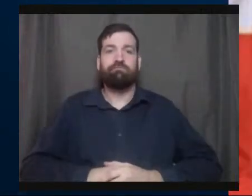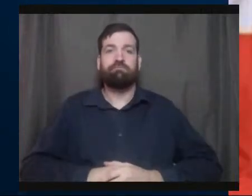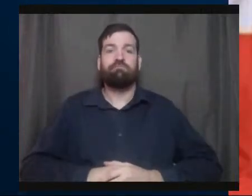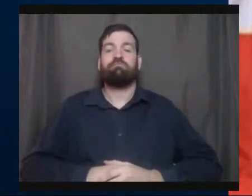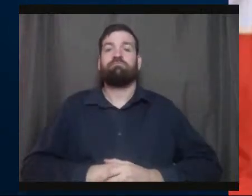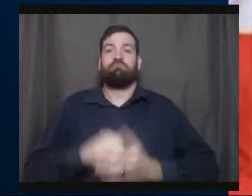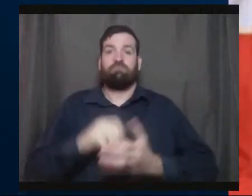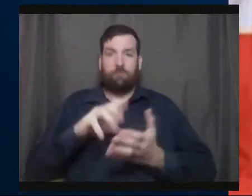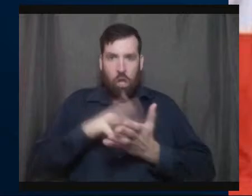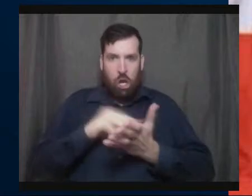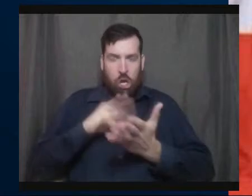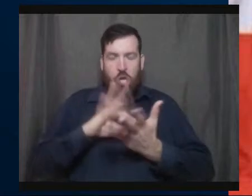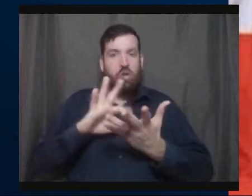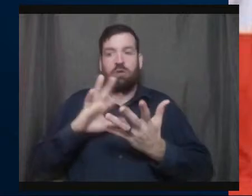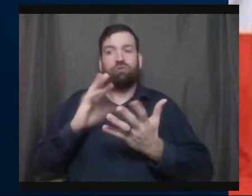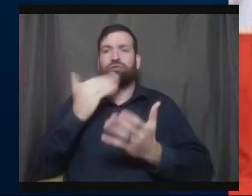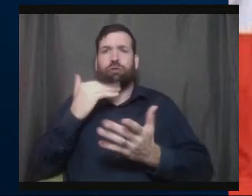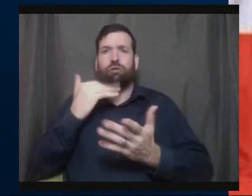does to your body. You learn